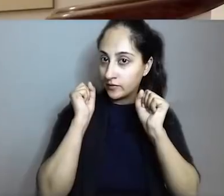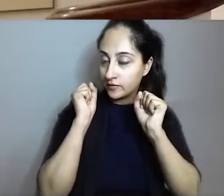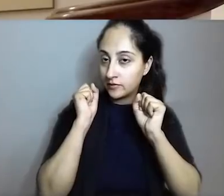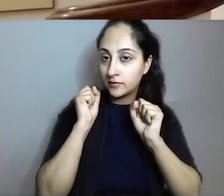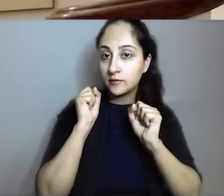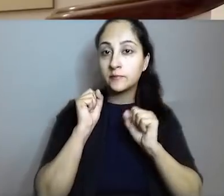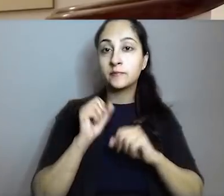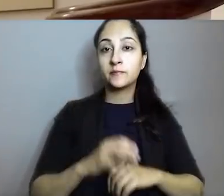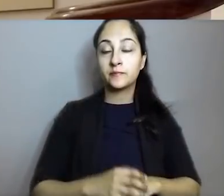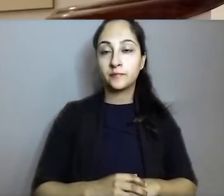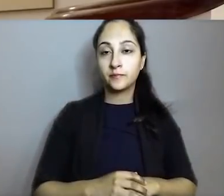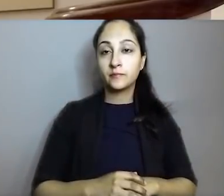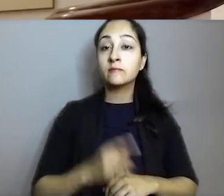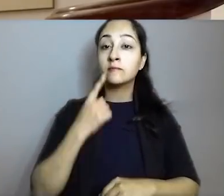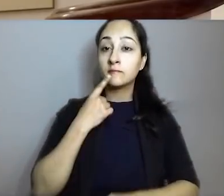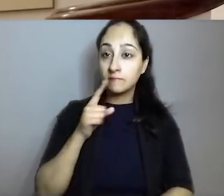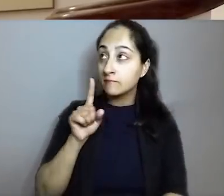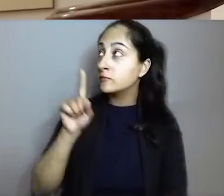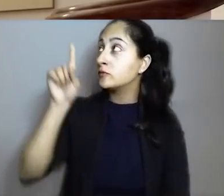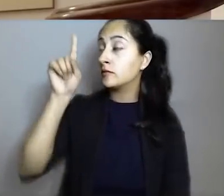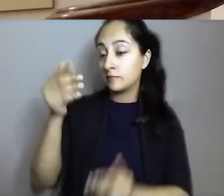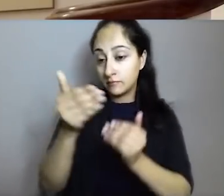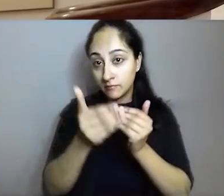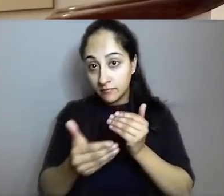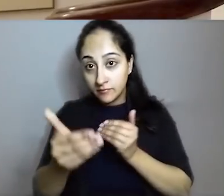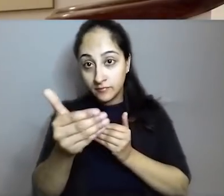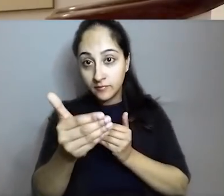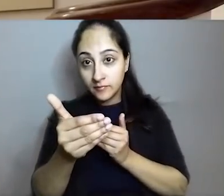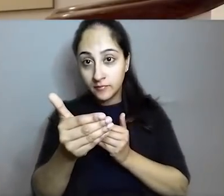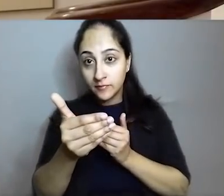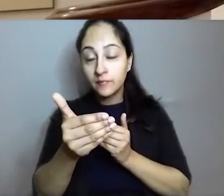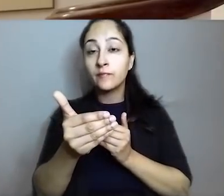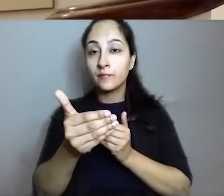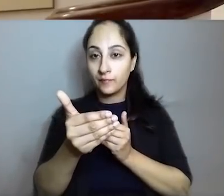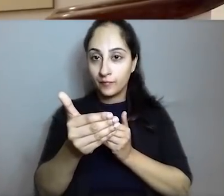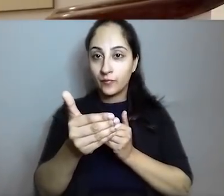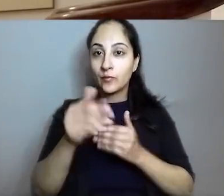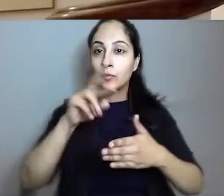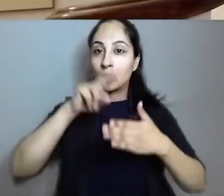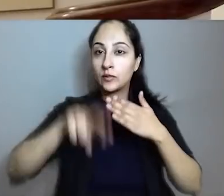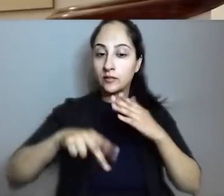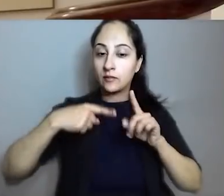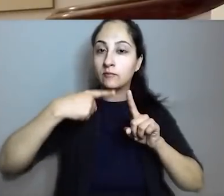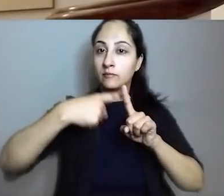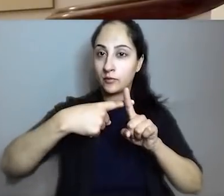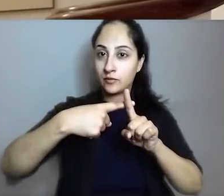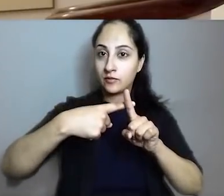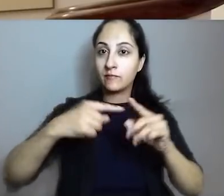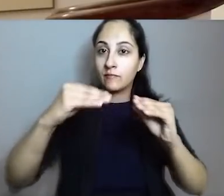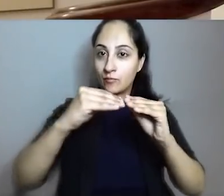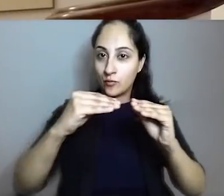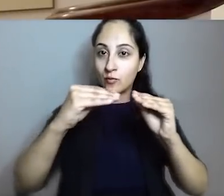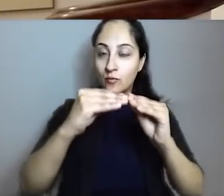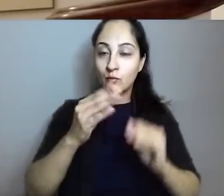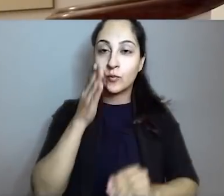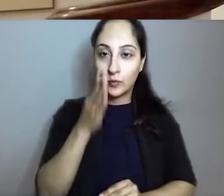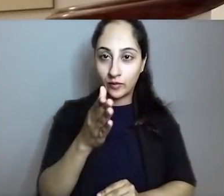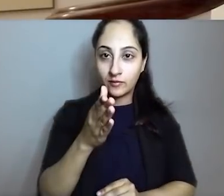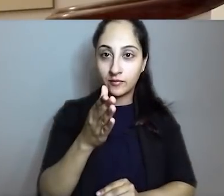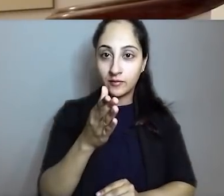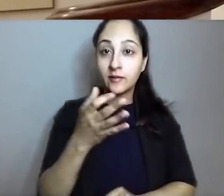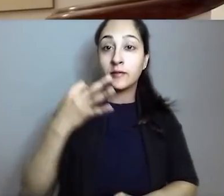the coming months, we will see positive results, which in due course will be beneficial to the Jamaat and